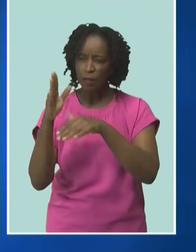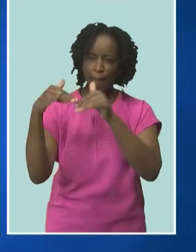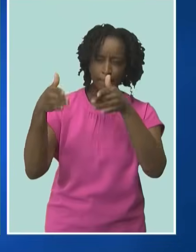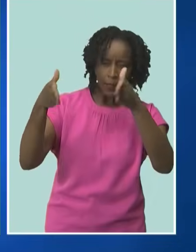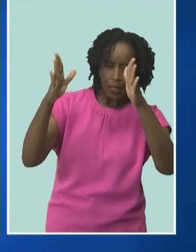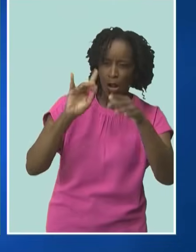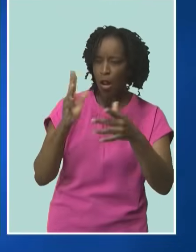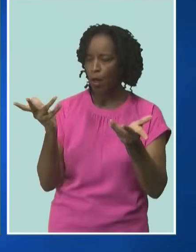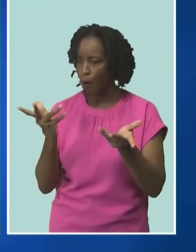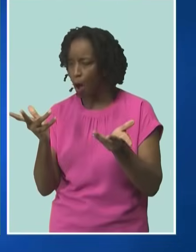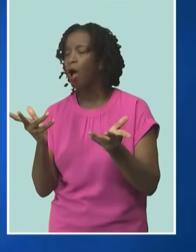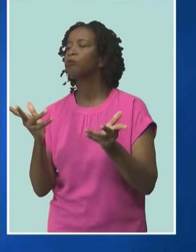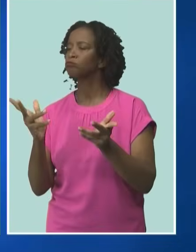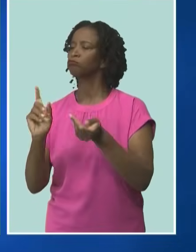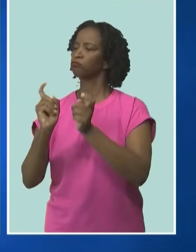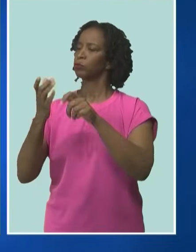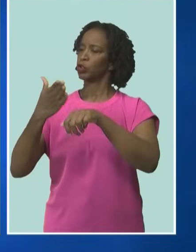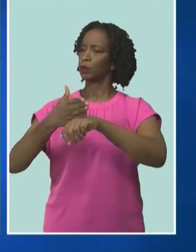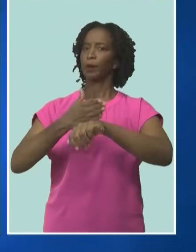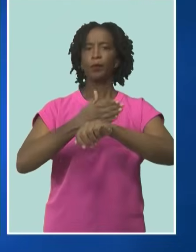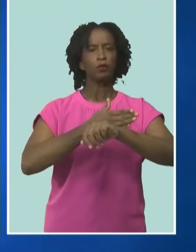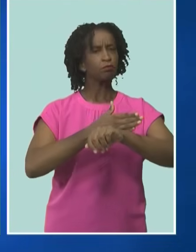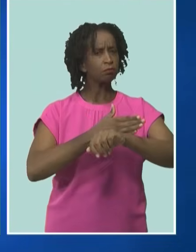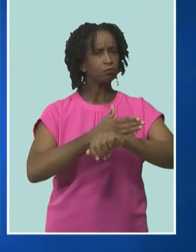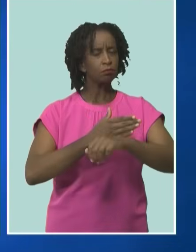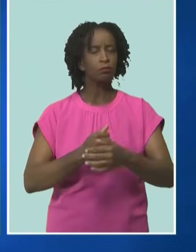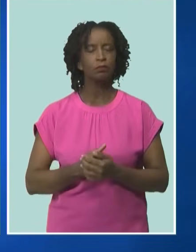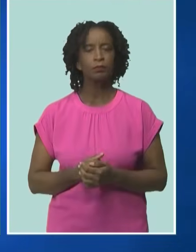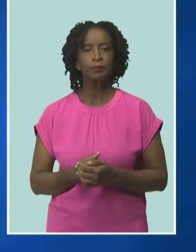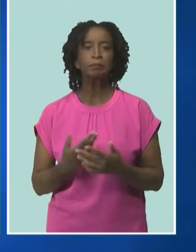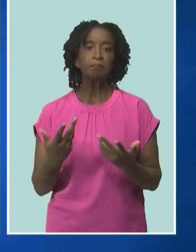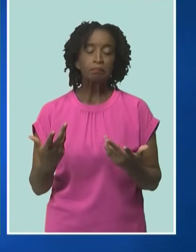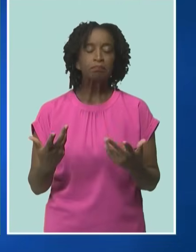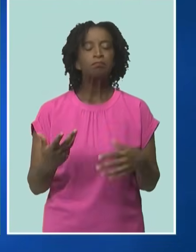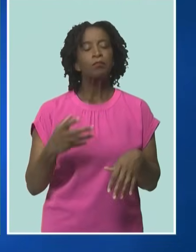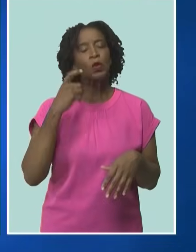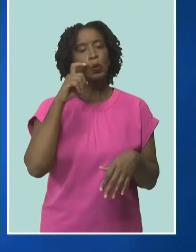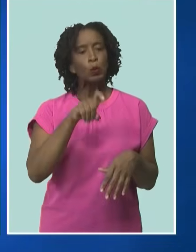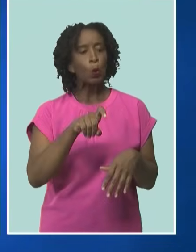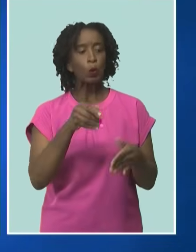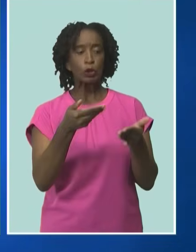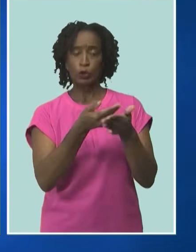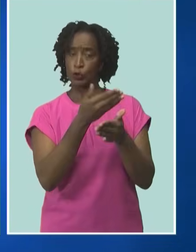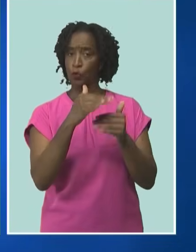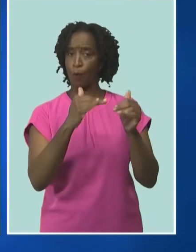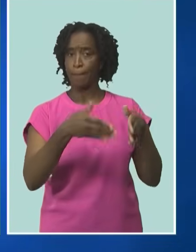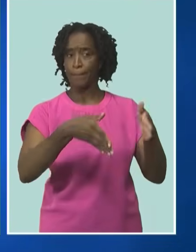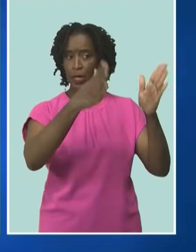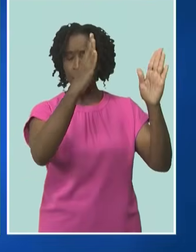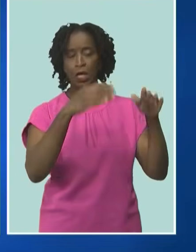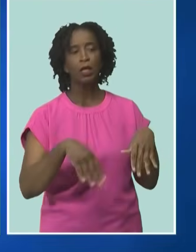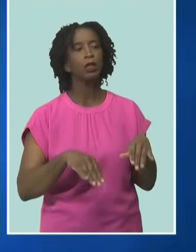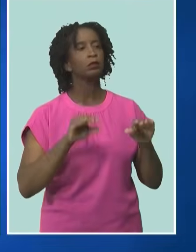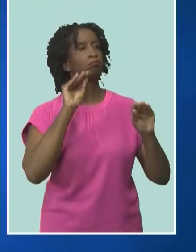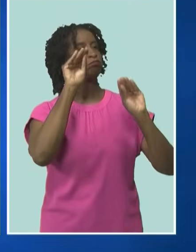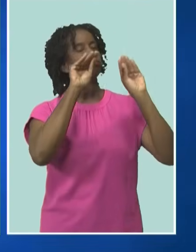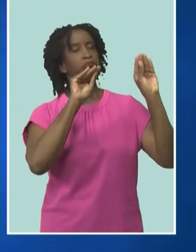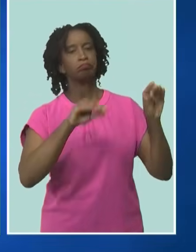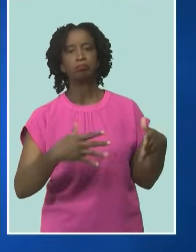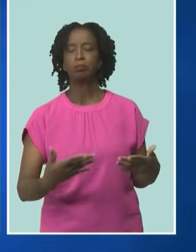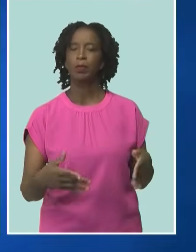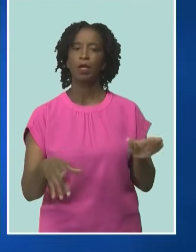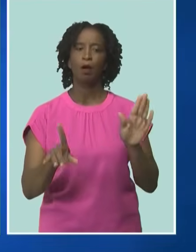expect in almost every new construction persons with alarm systems